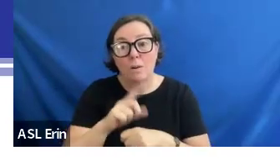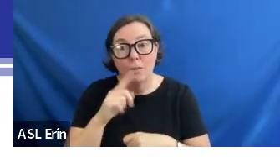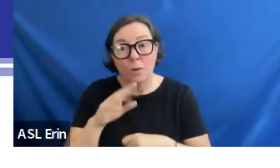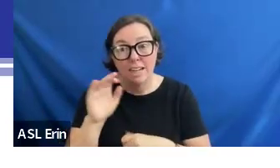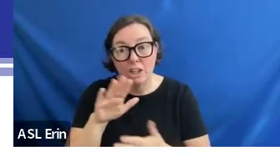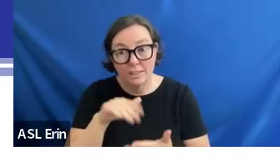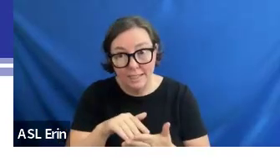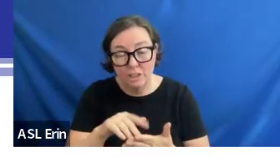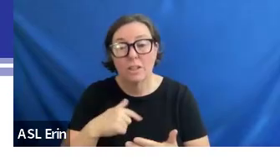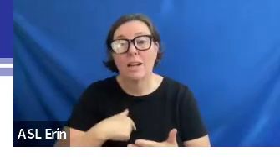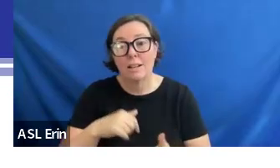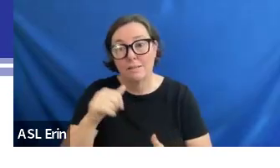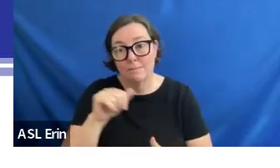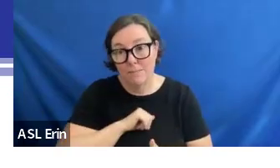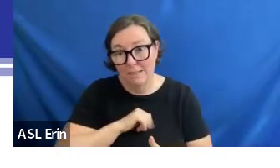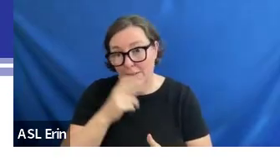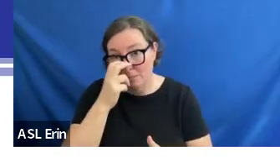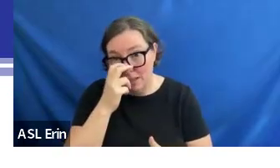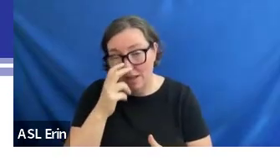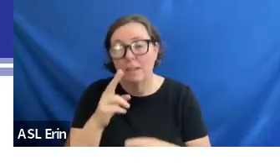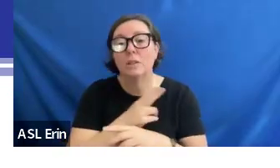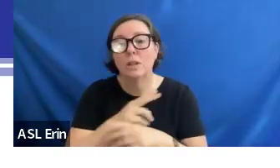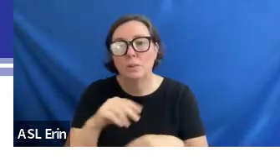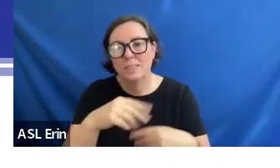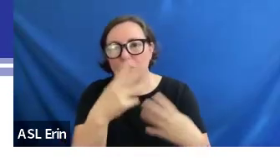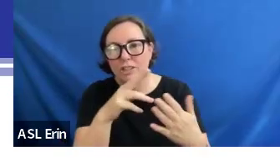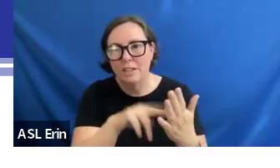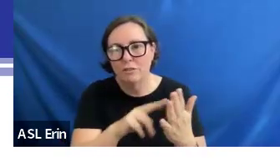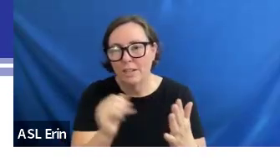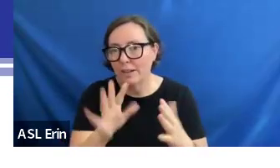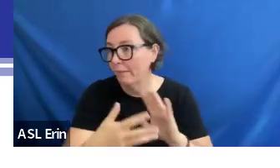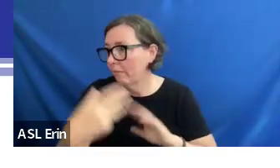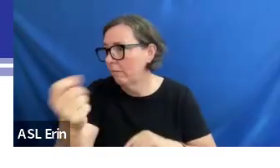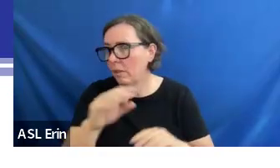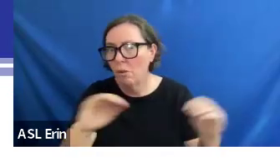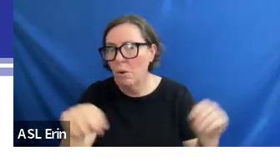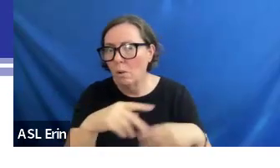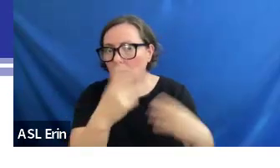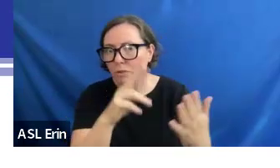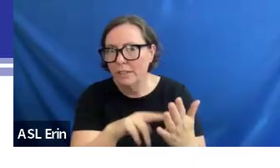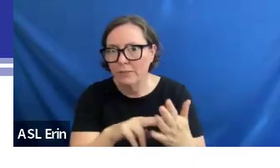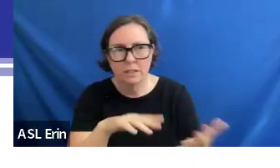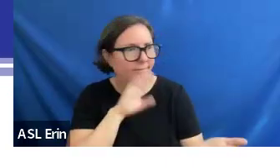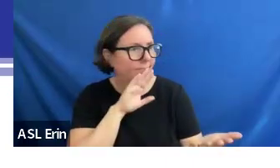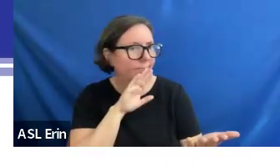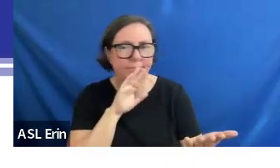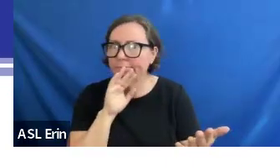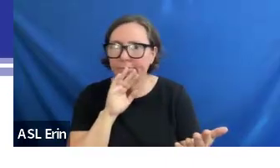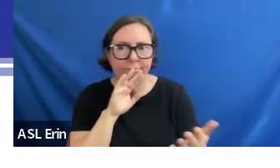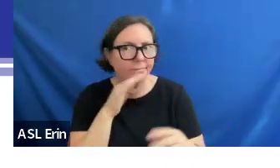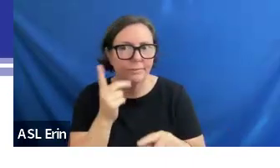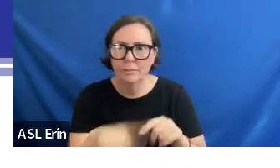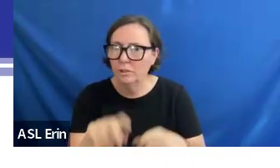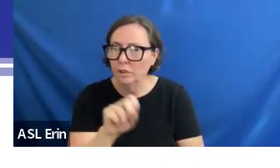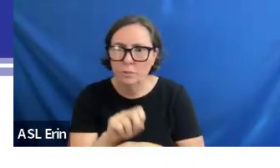also blind, I use a screen reader. And if I didn't have a screen reader, I would never be able to